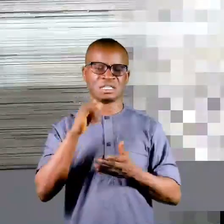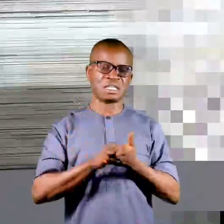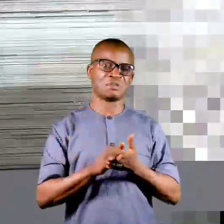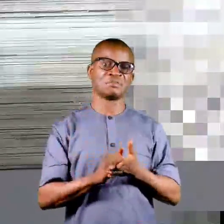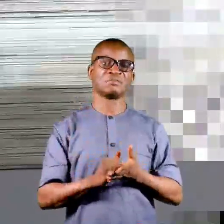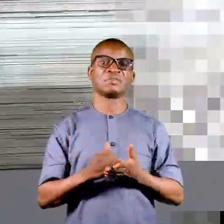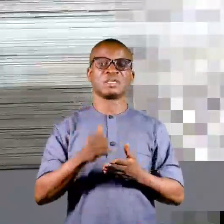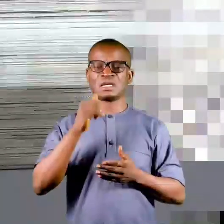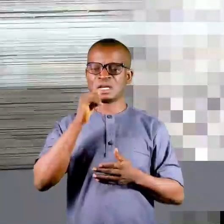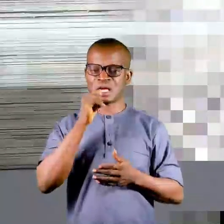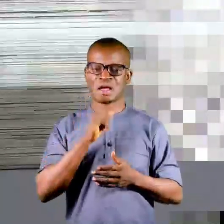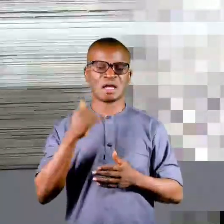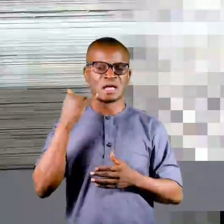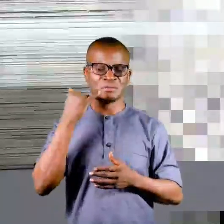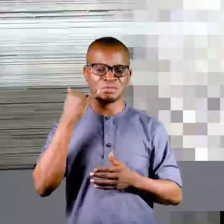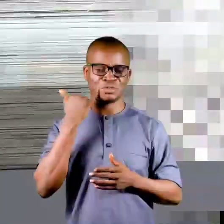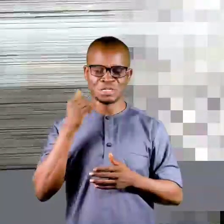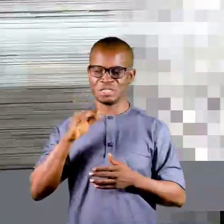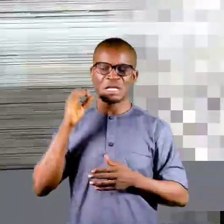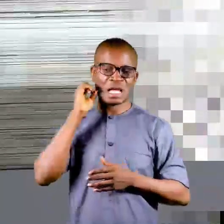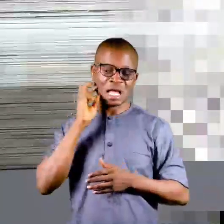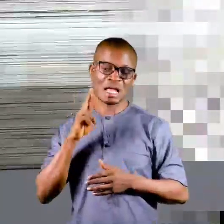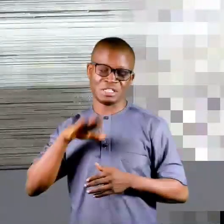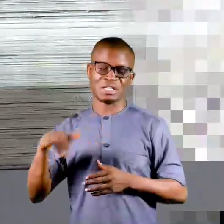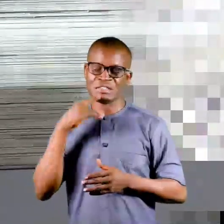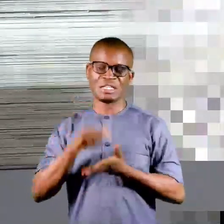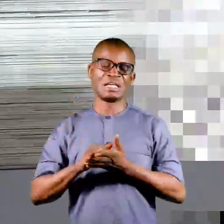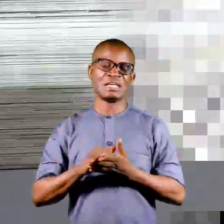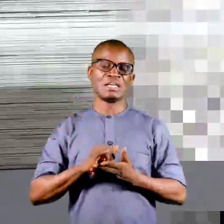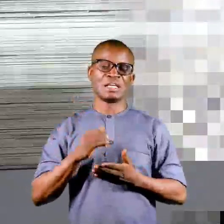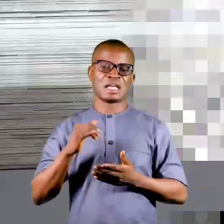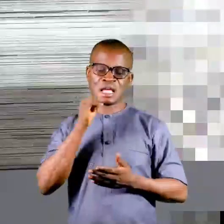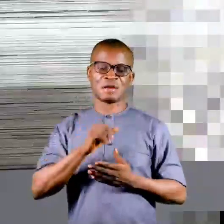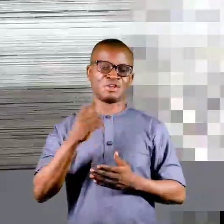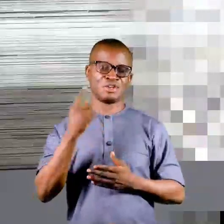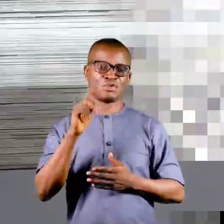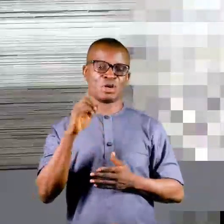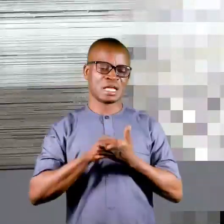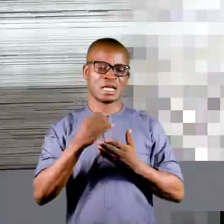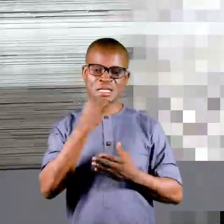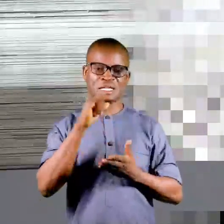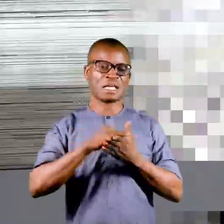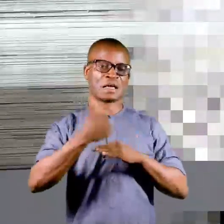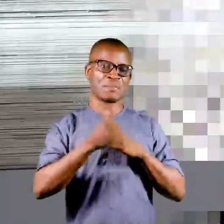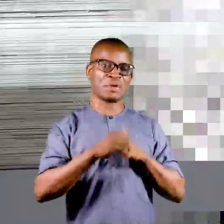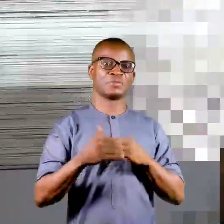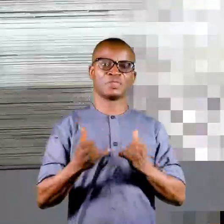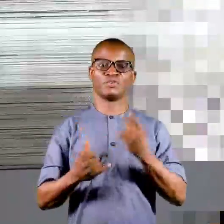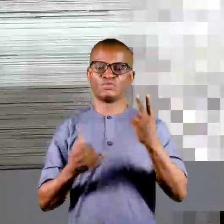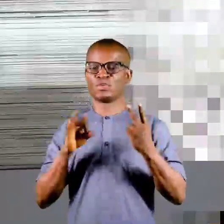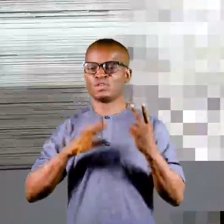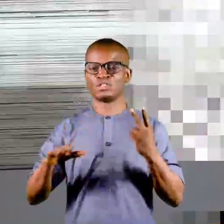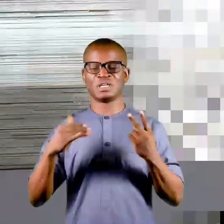that, Mommy, I'm just joking that I'm the one that eat the bread. Now I said that, are you the one? The 2